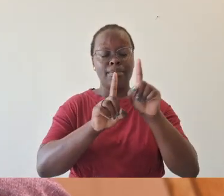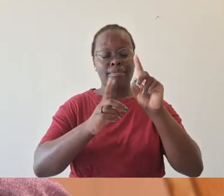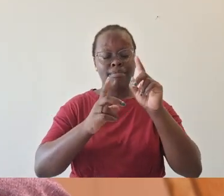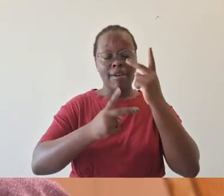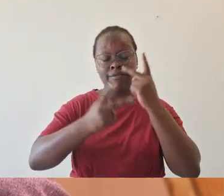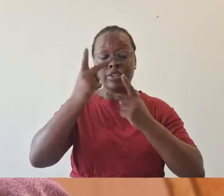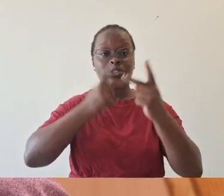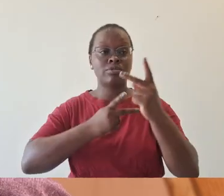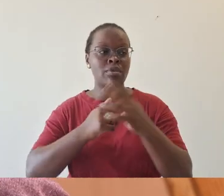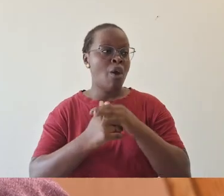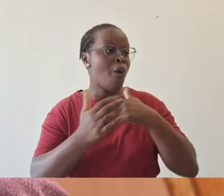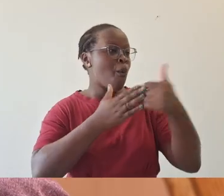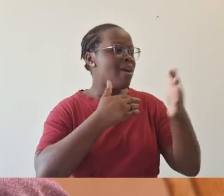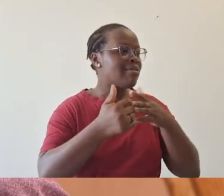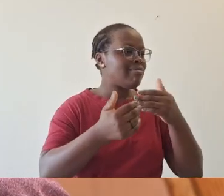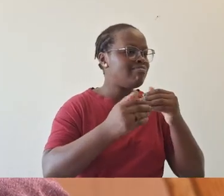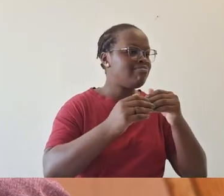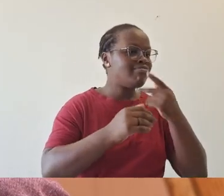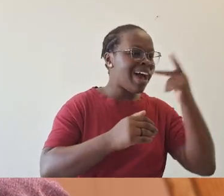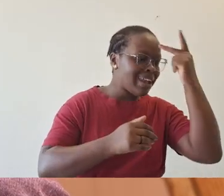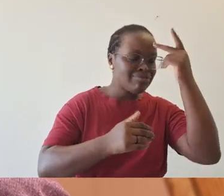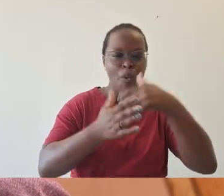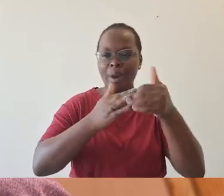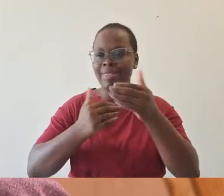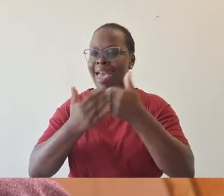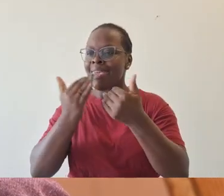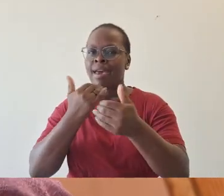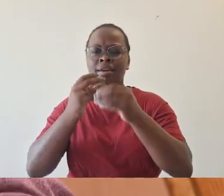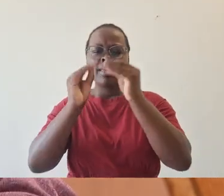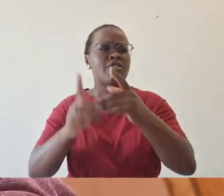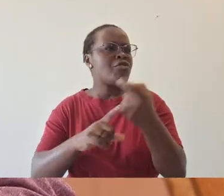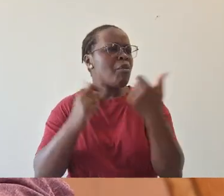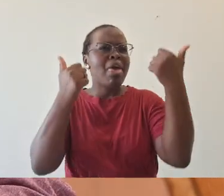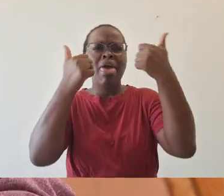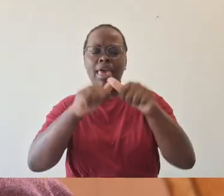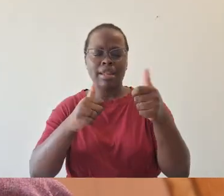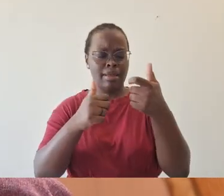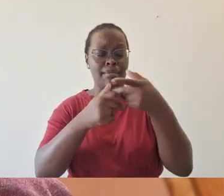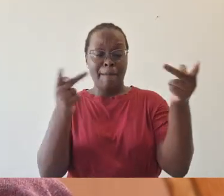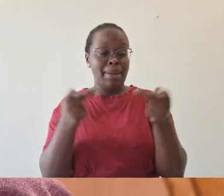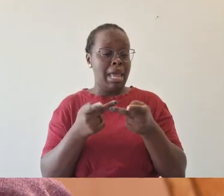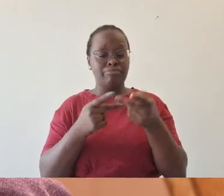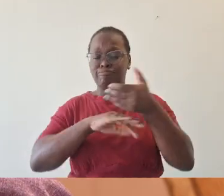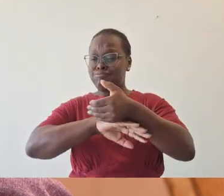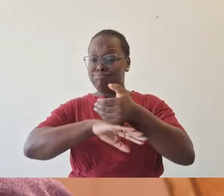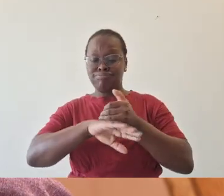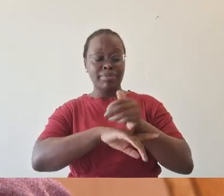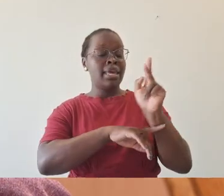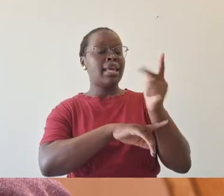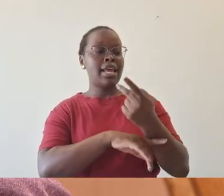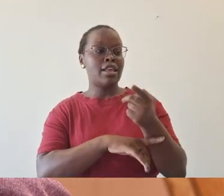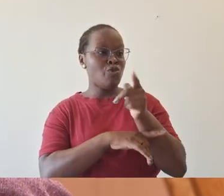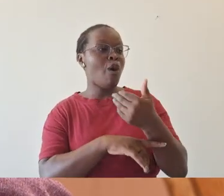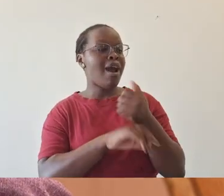of a parent, regardless of a caregiver in your context, there is a role for you. So how do we break that down into bite-sized kind of